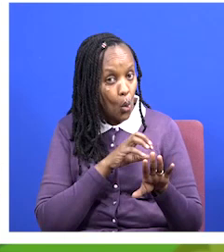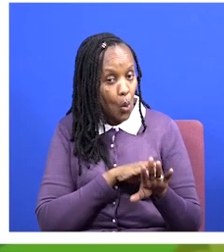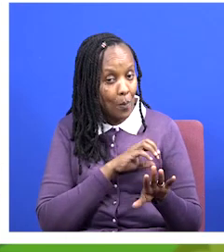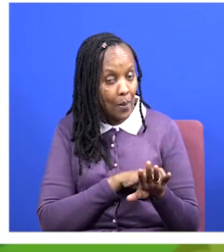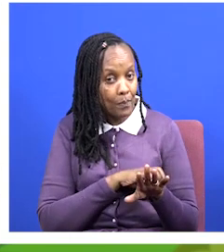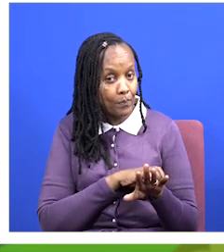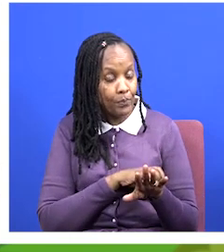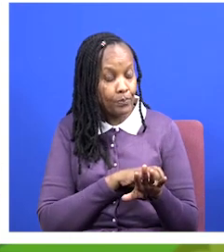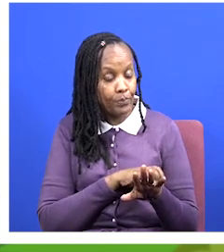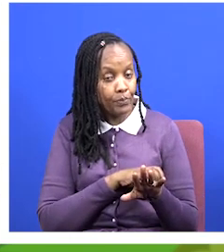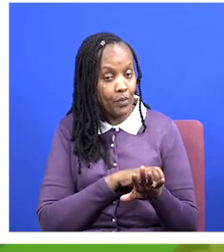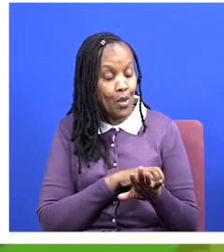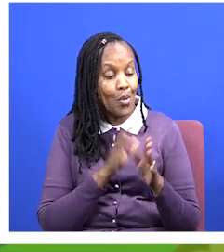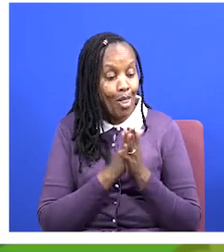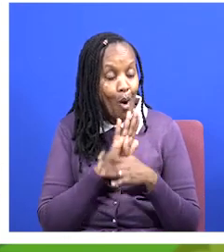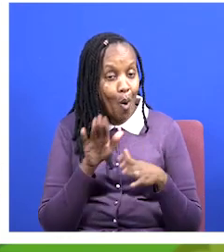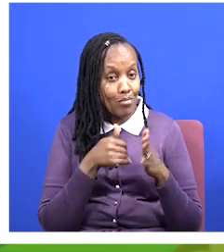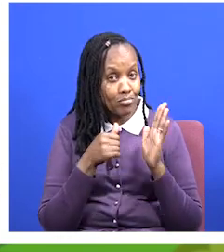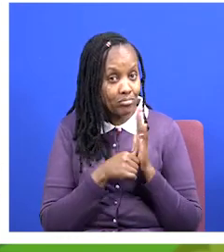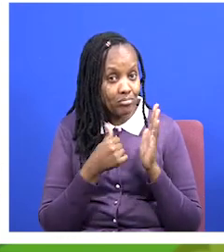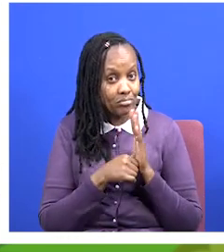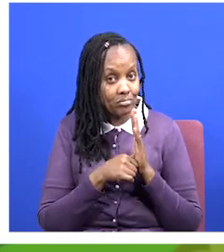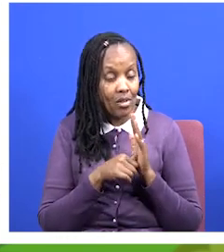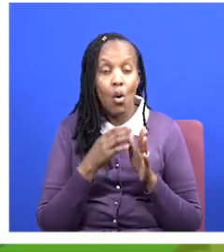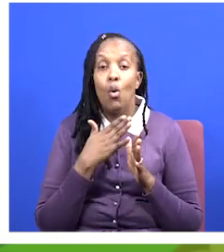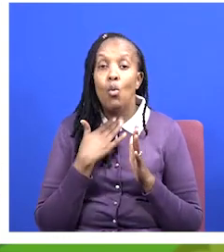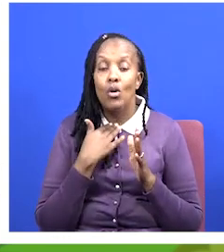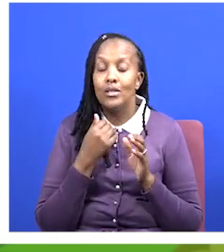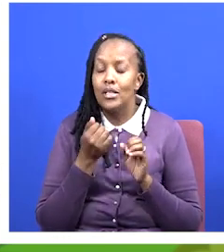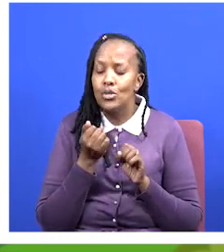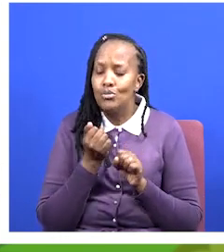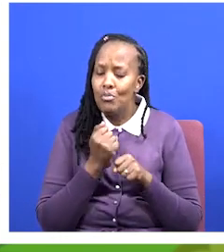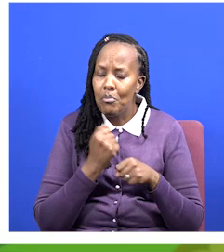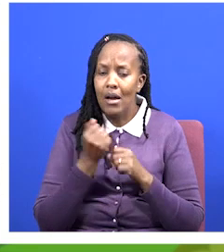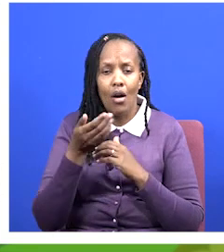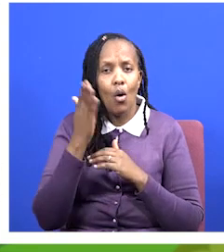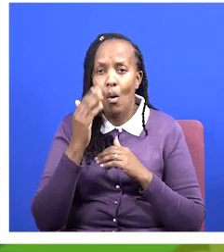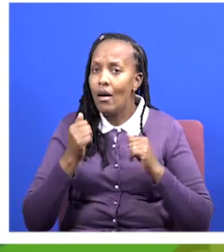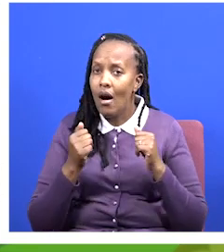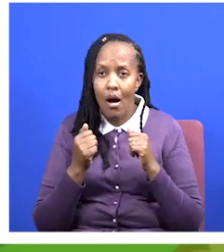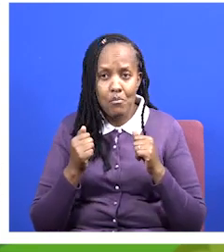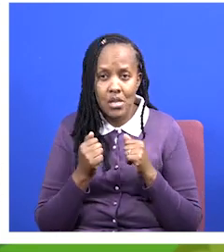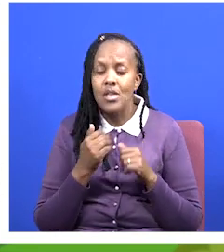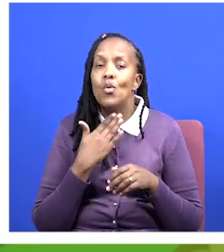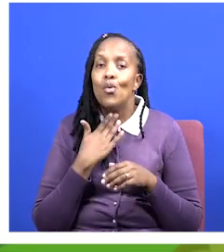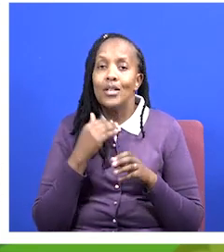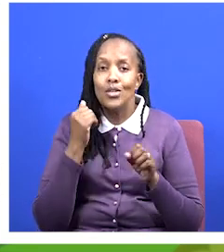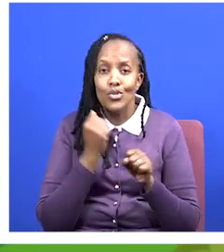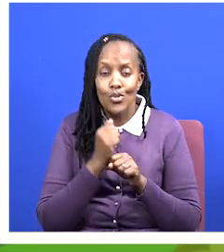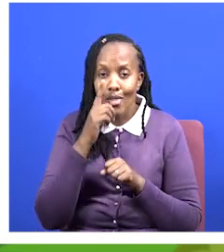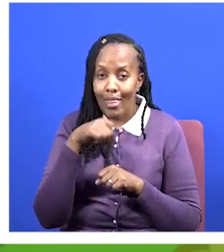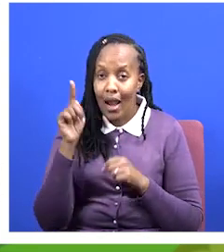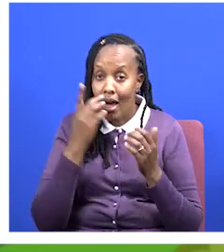Job, in spite of all his problems, he wanted to please God. He wanted to